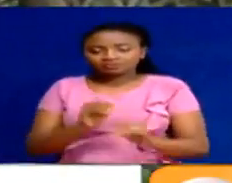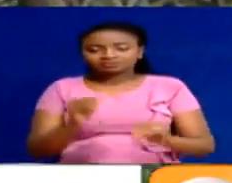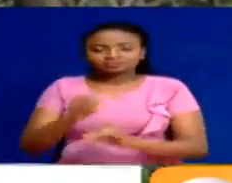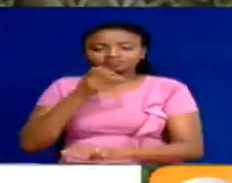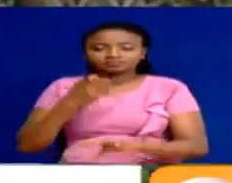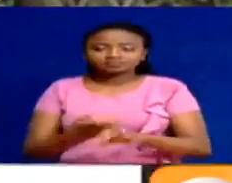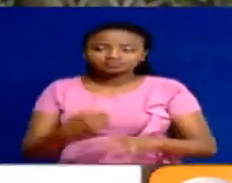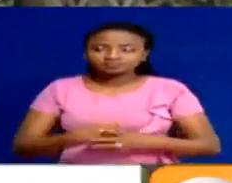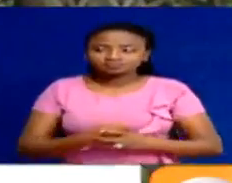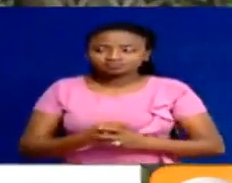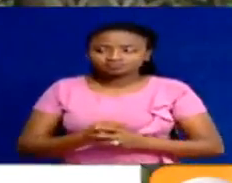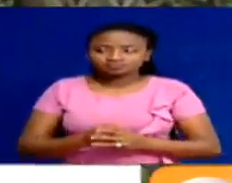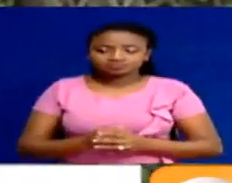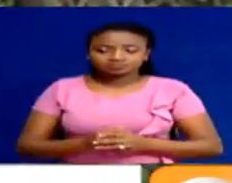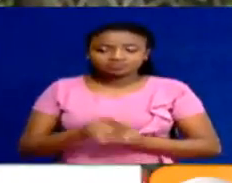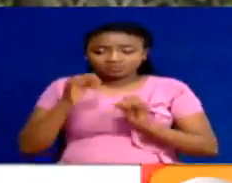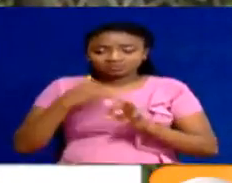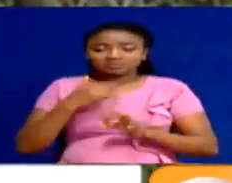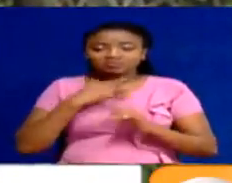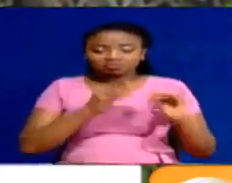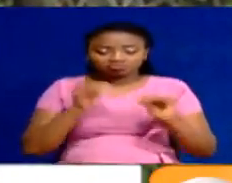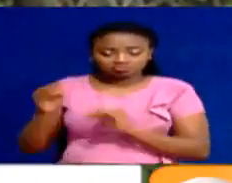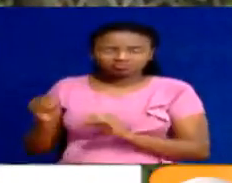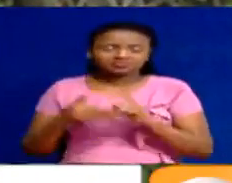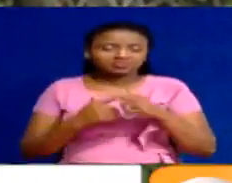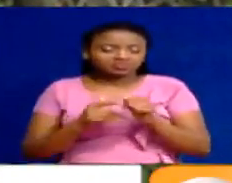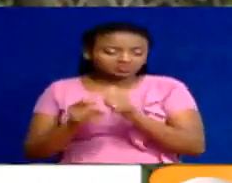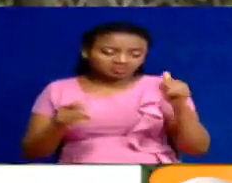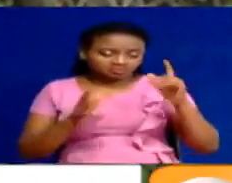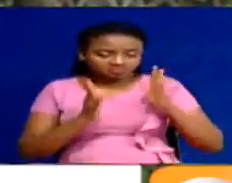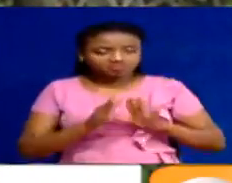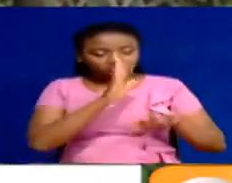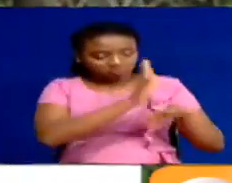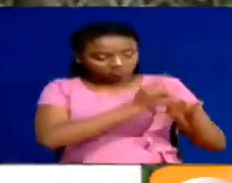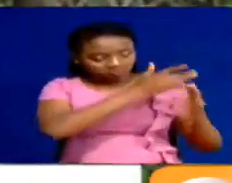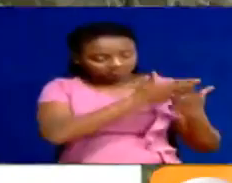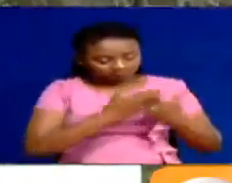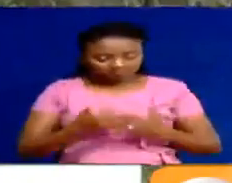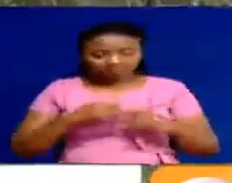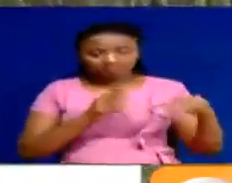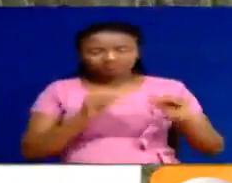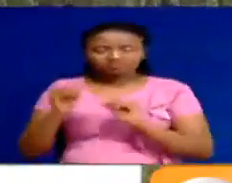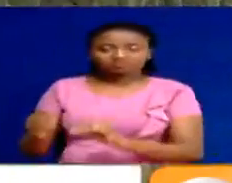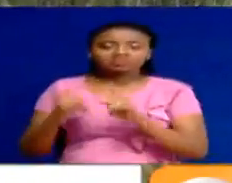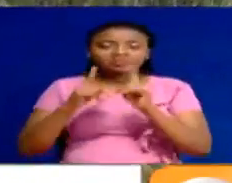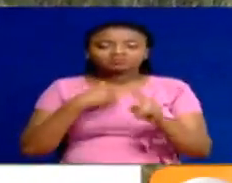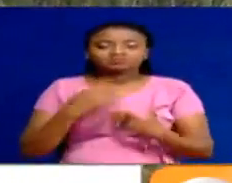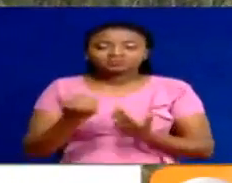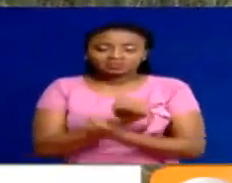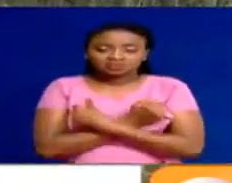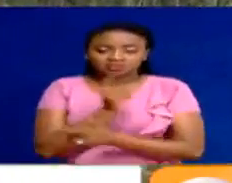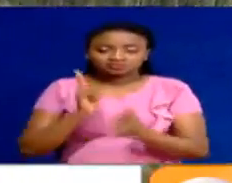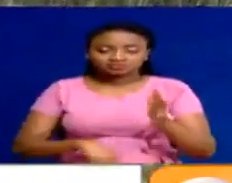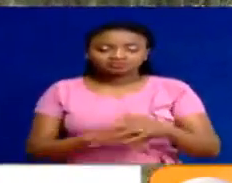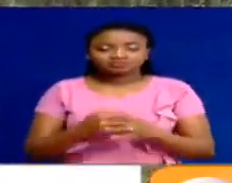hapo. Nikitoka hapo lazima nichukuliwe ndio nisukumwe niende pahali. Lakini mimi napenda pahali